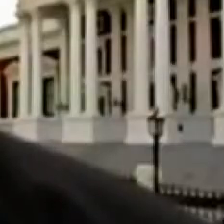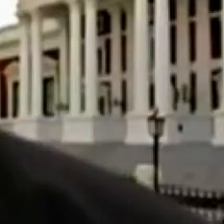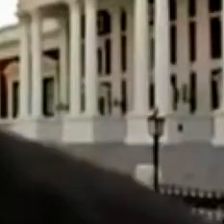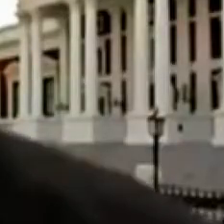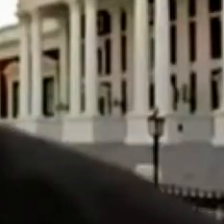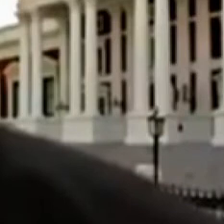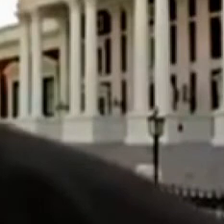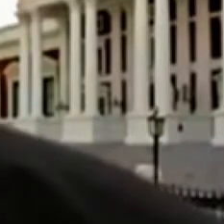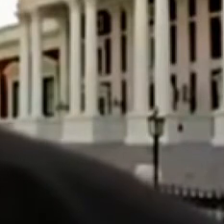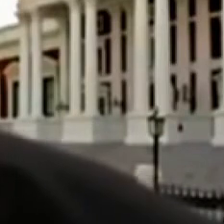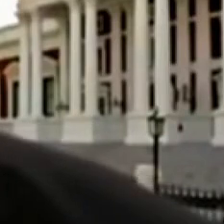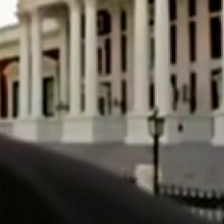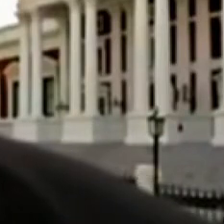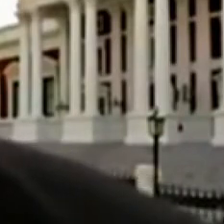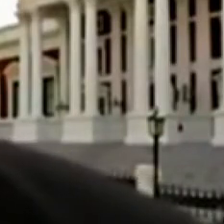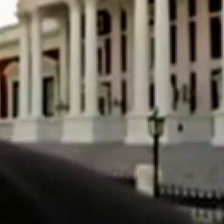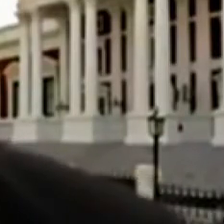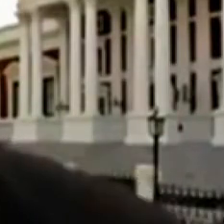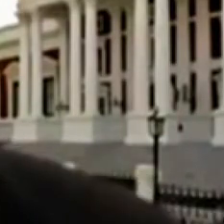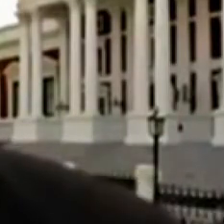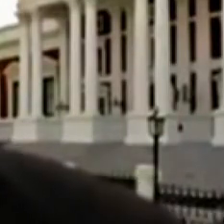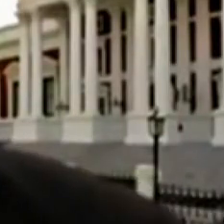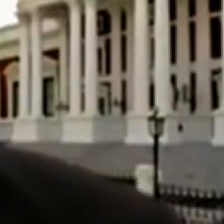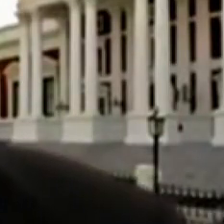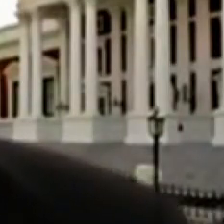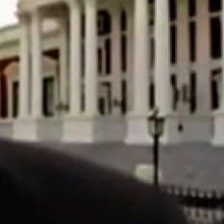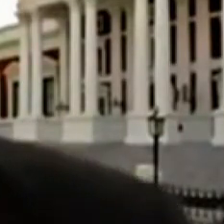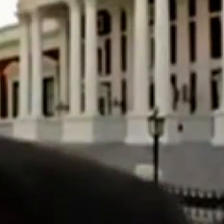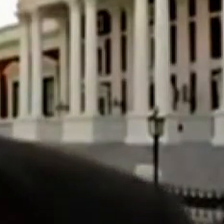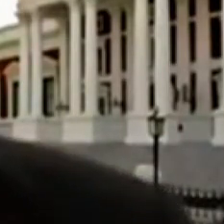Thank you, Minister. Honorable J. Self.